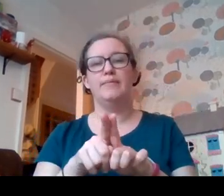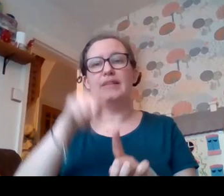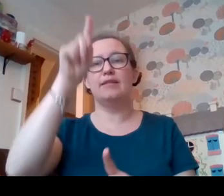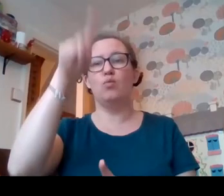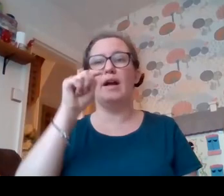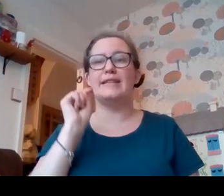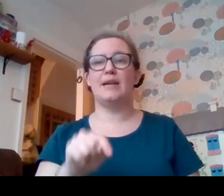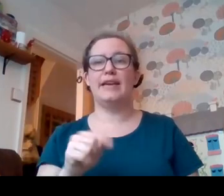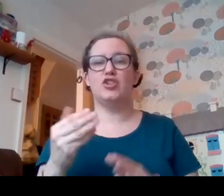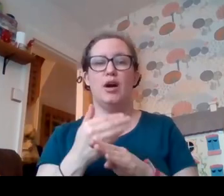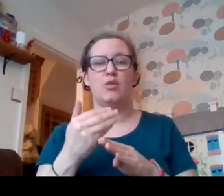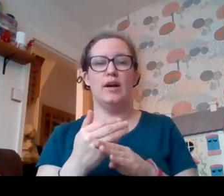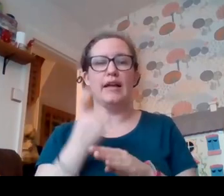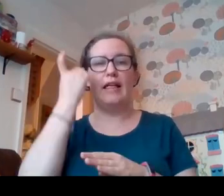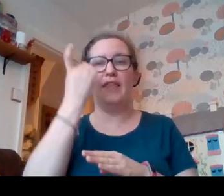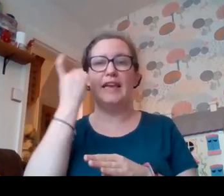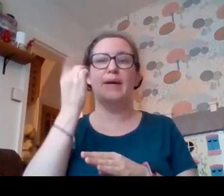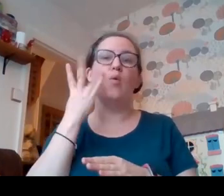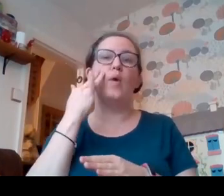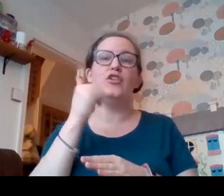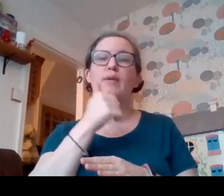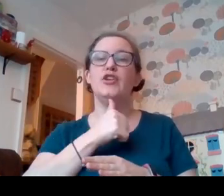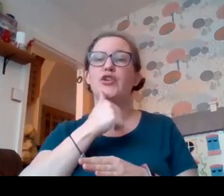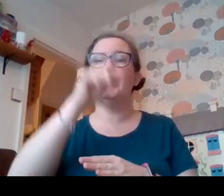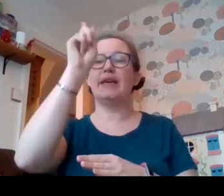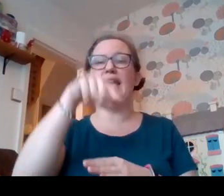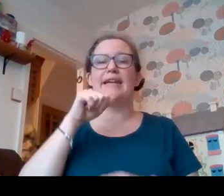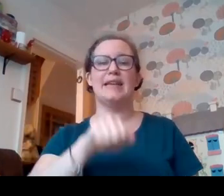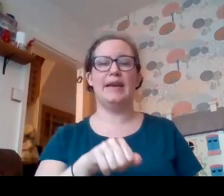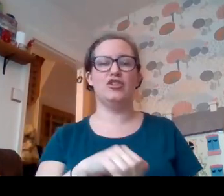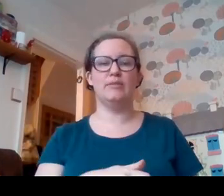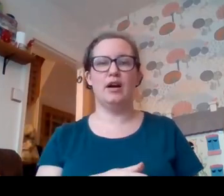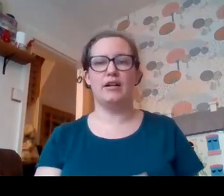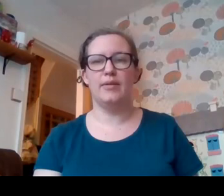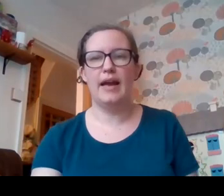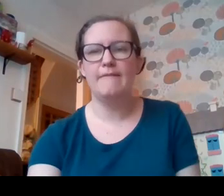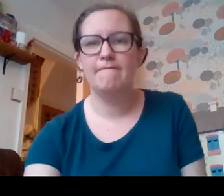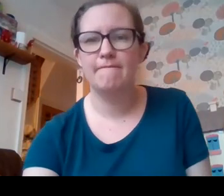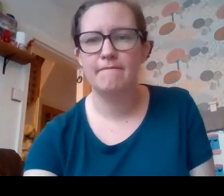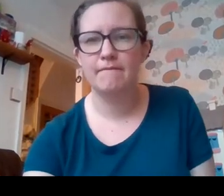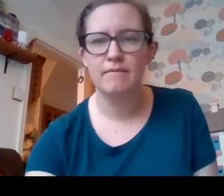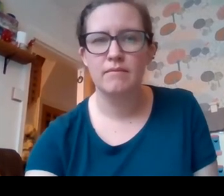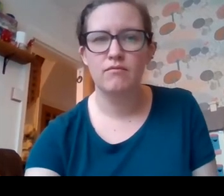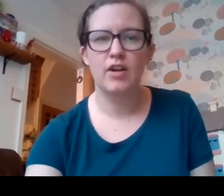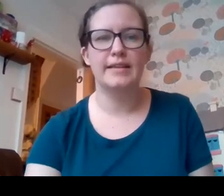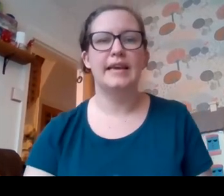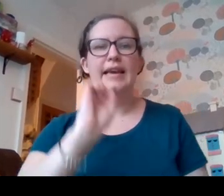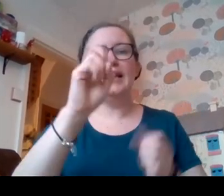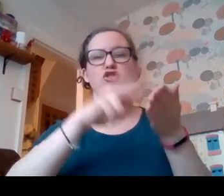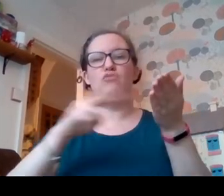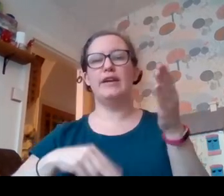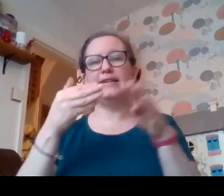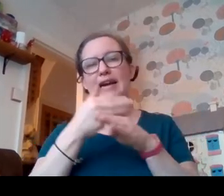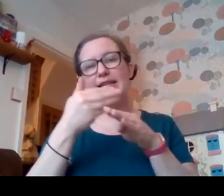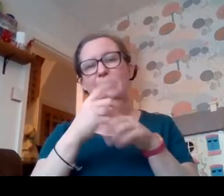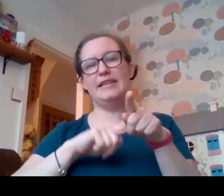Also, there's some exclamation mark work, thinking about when you might use an exclamation mark, okay? Right,